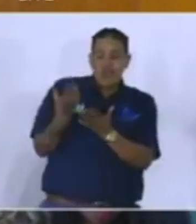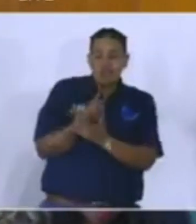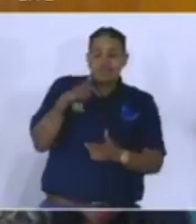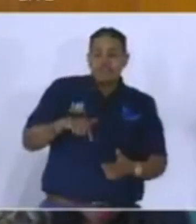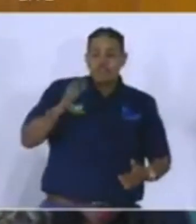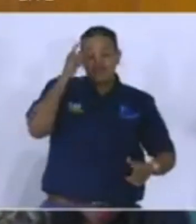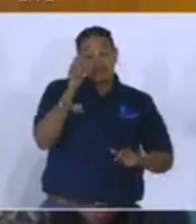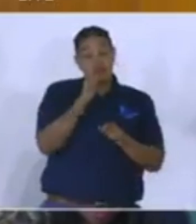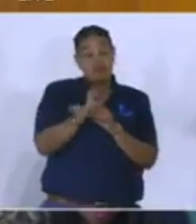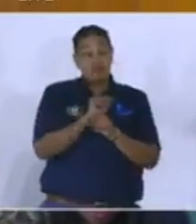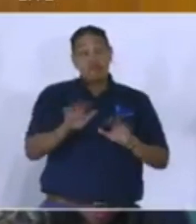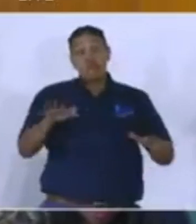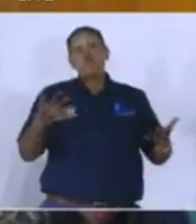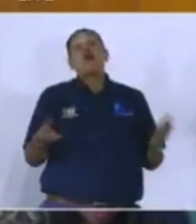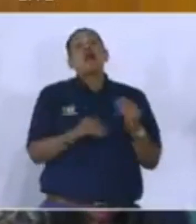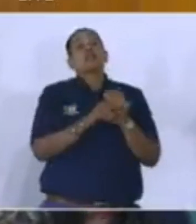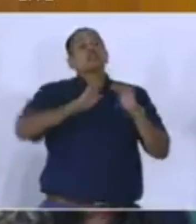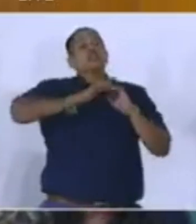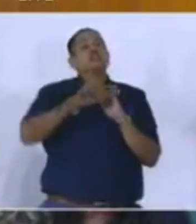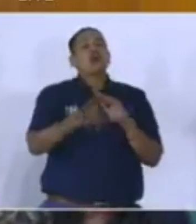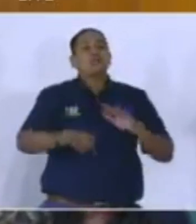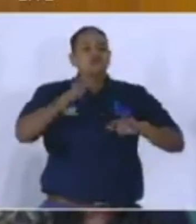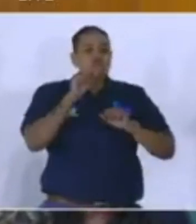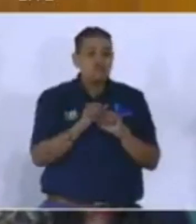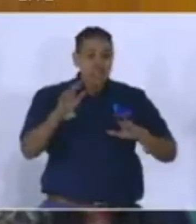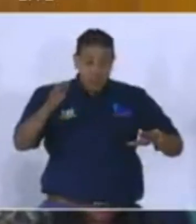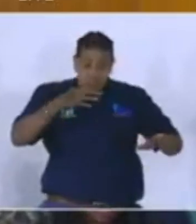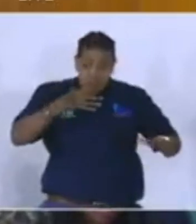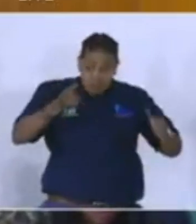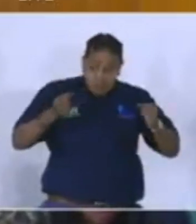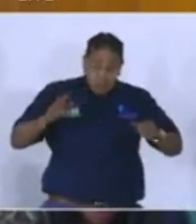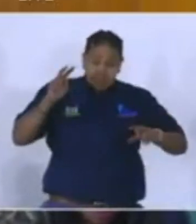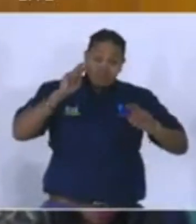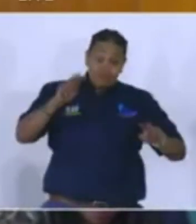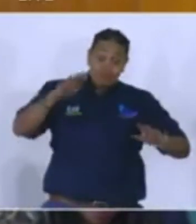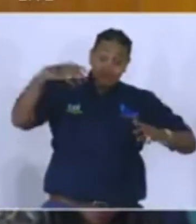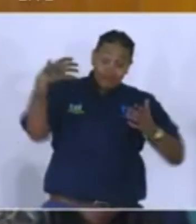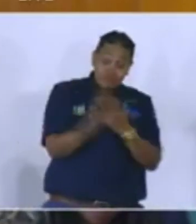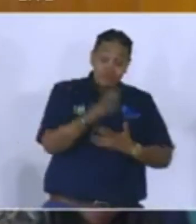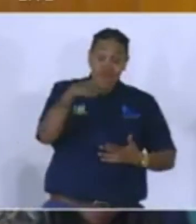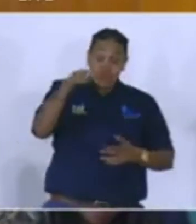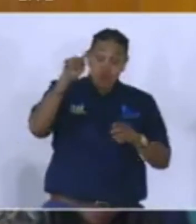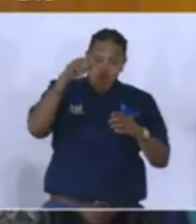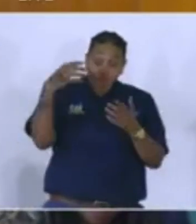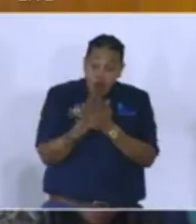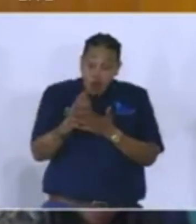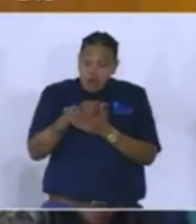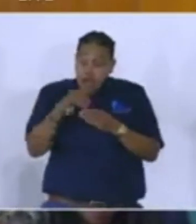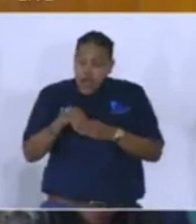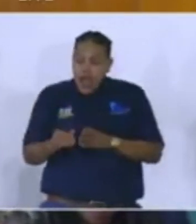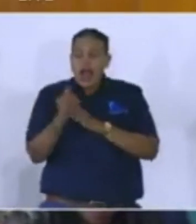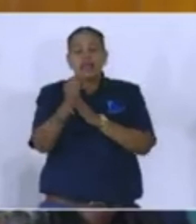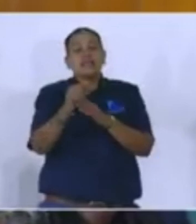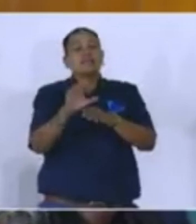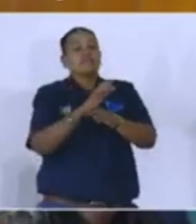is ensuring that Jamaicans are equipped to seize those opportunities and lead in the digital